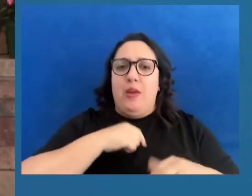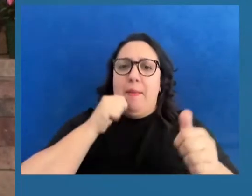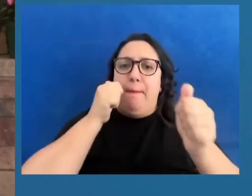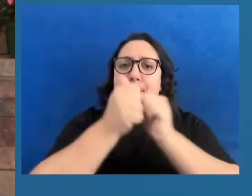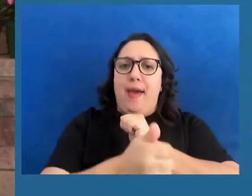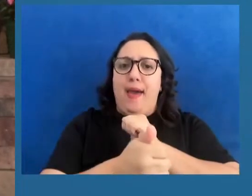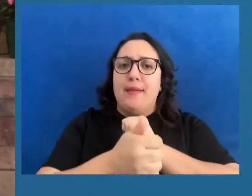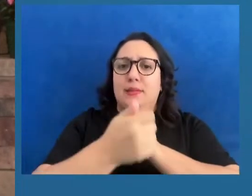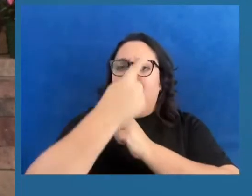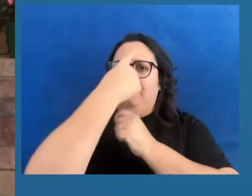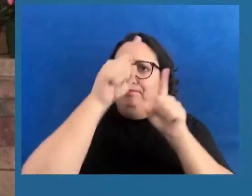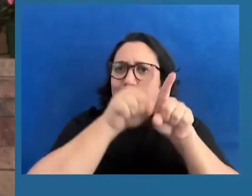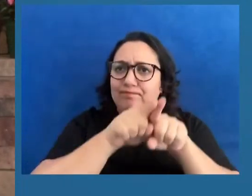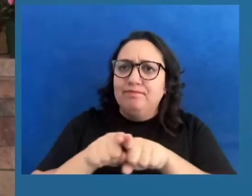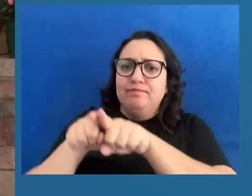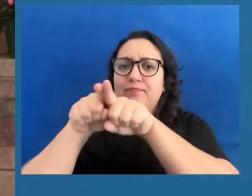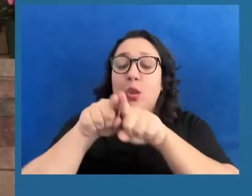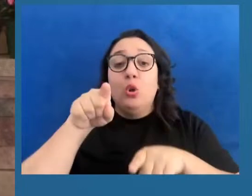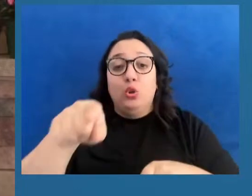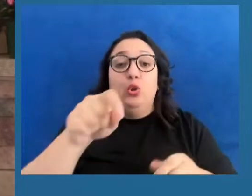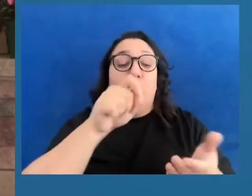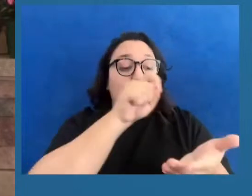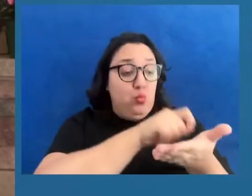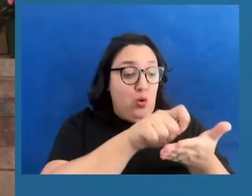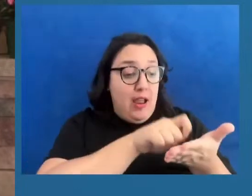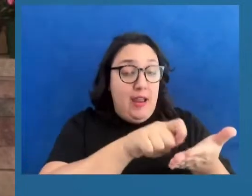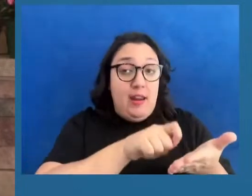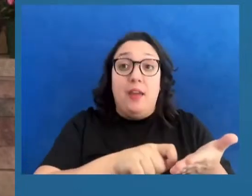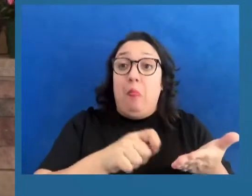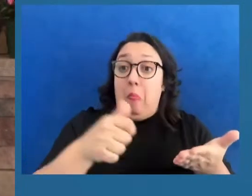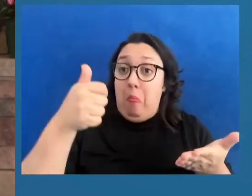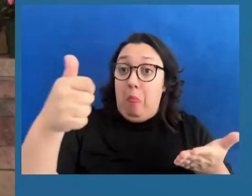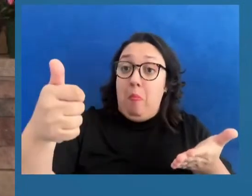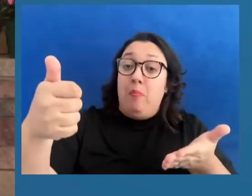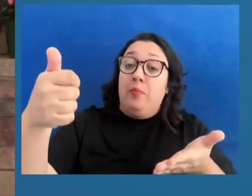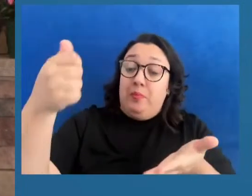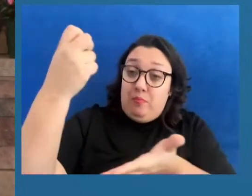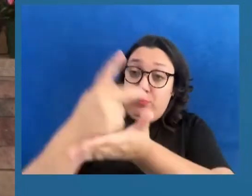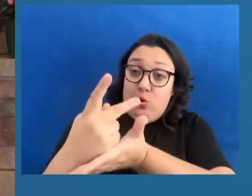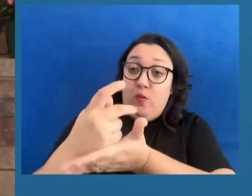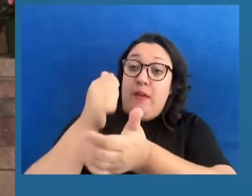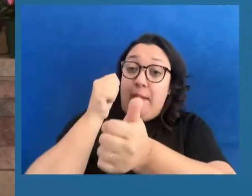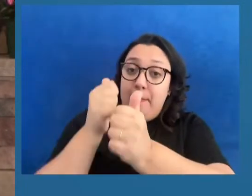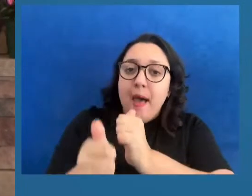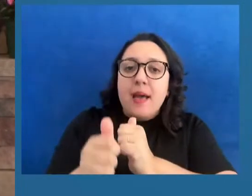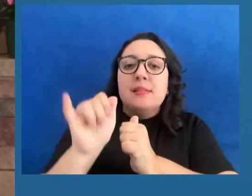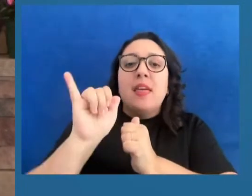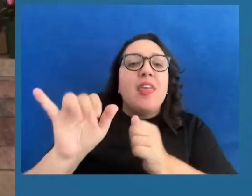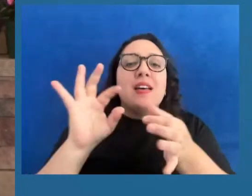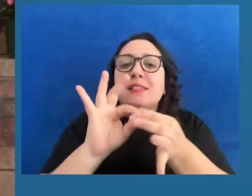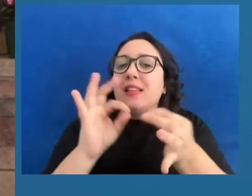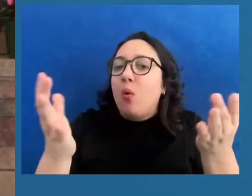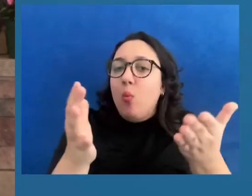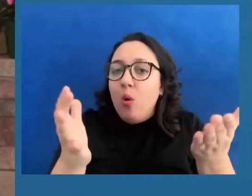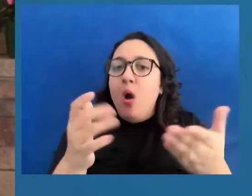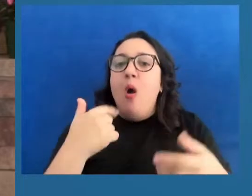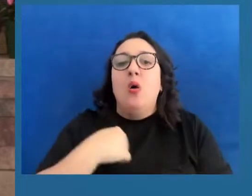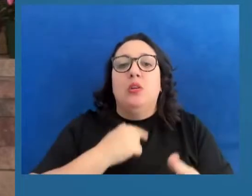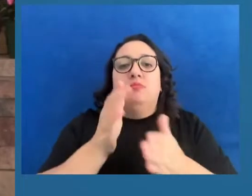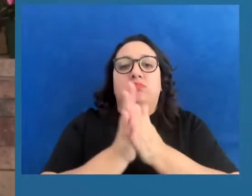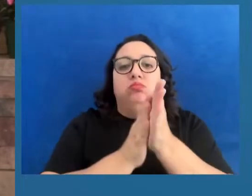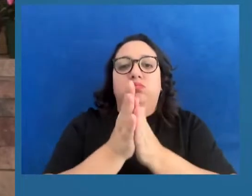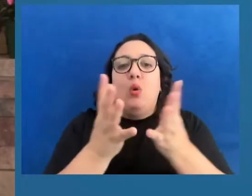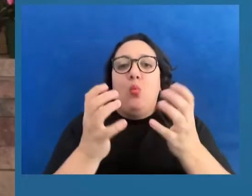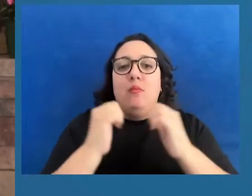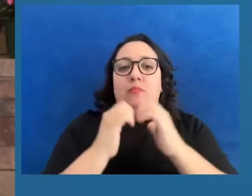write the resolution, you get it passed. And what that says is that we have the ambition to build more housing. This is really important. And so